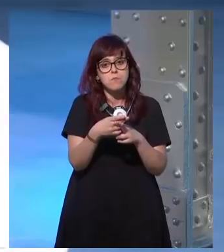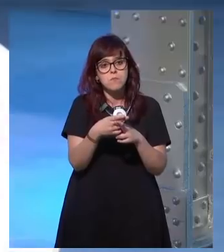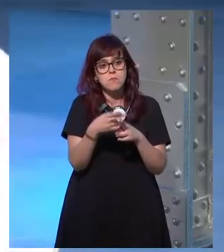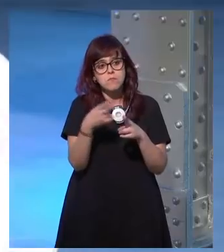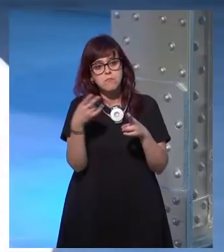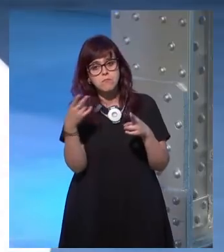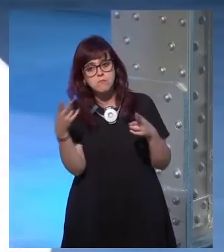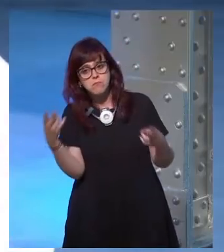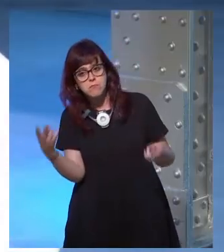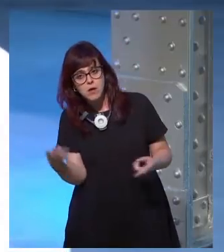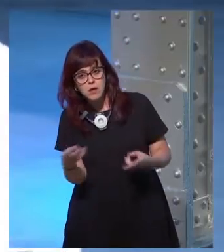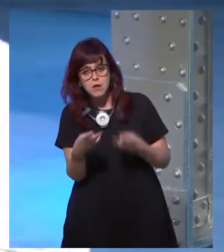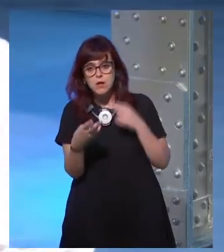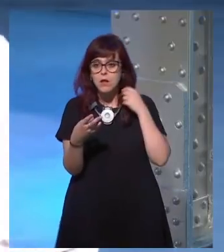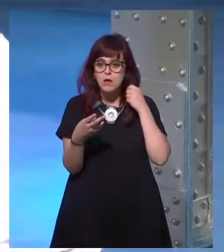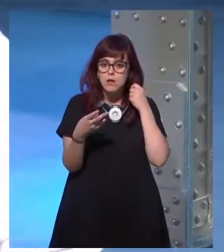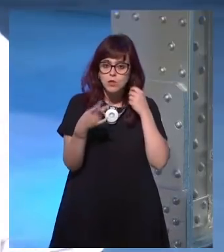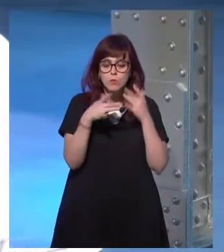mind.